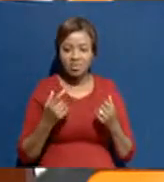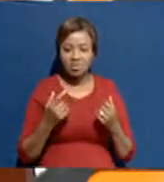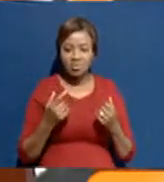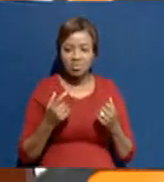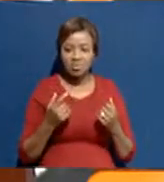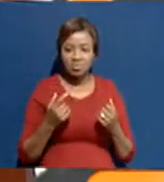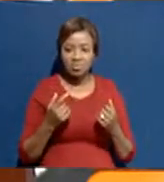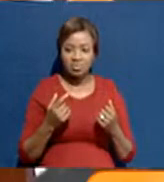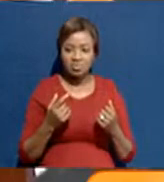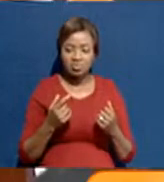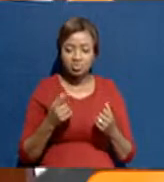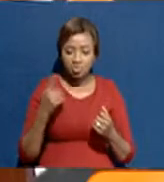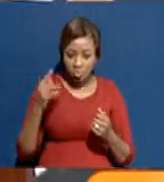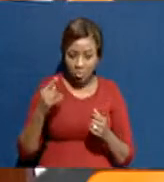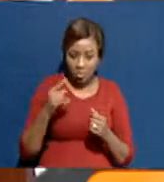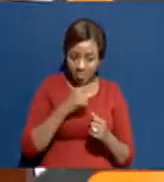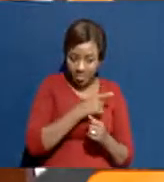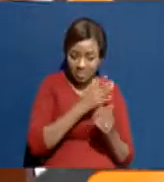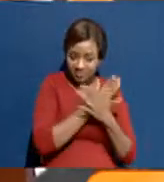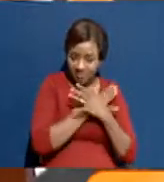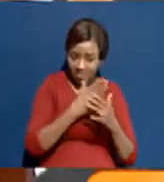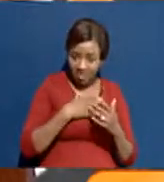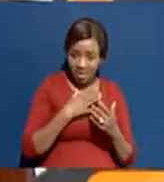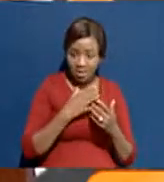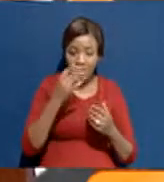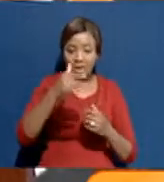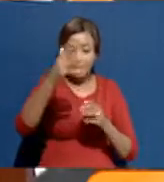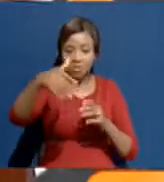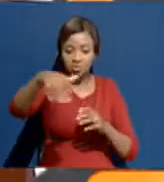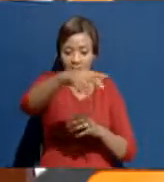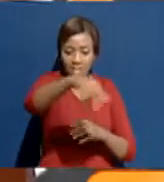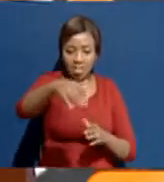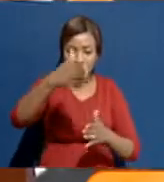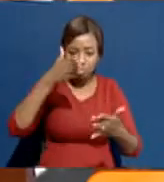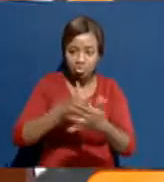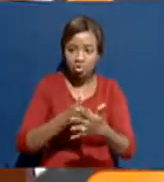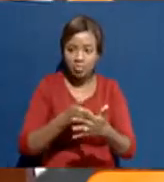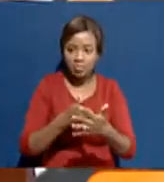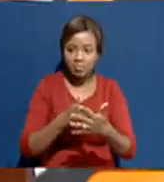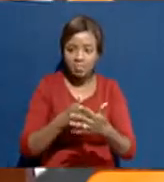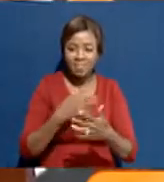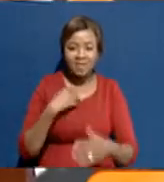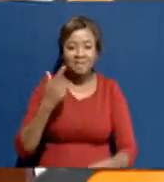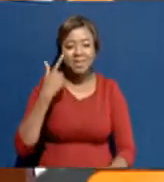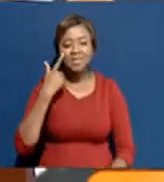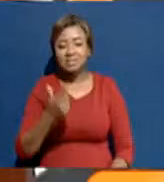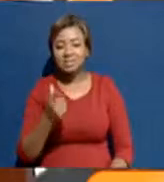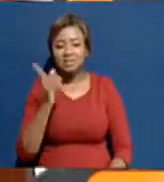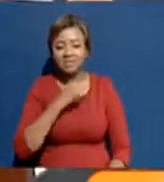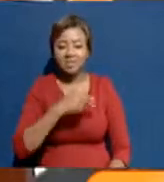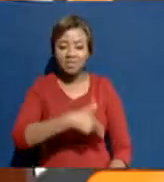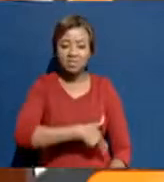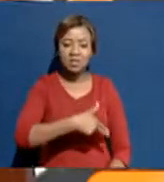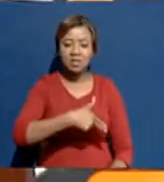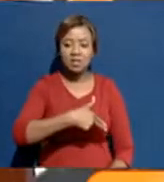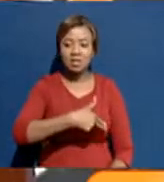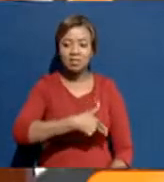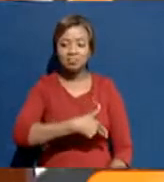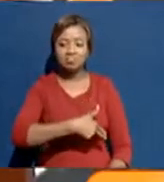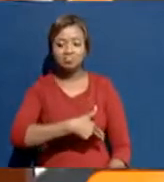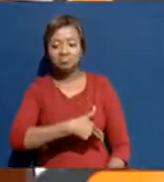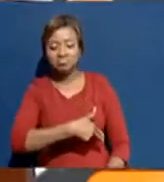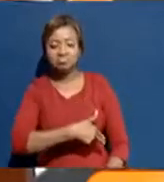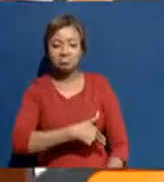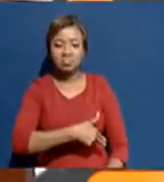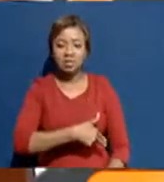is them who actually saved me, because the guy who stopped me, I could see the pistol from his, and he had